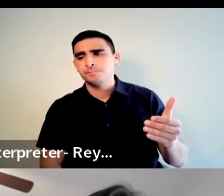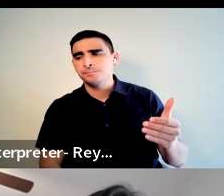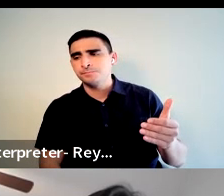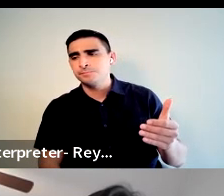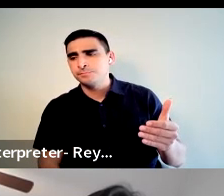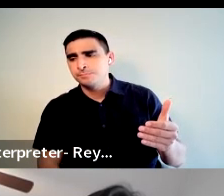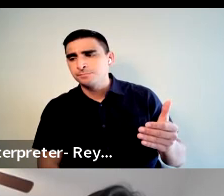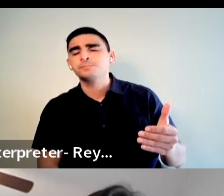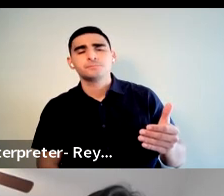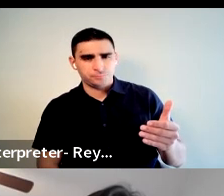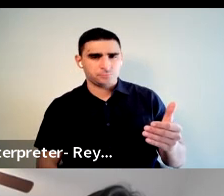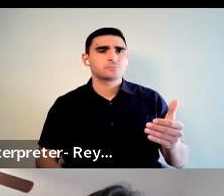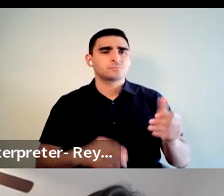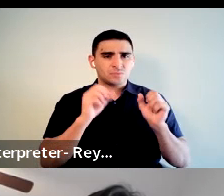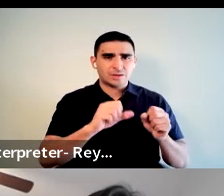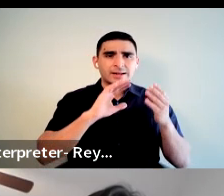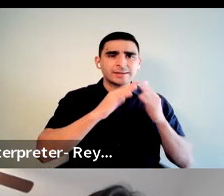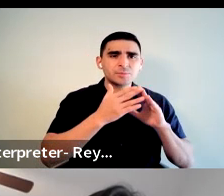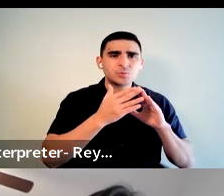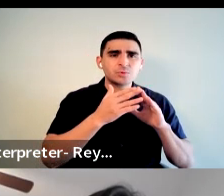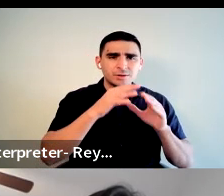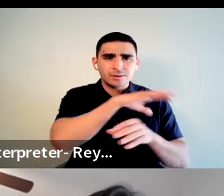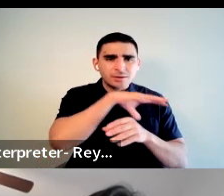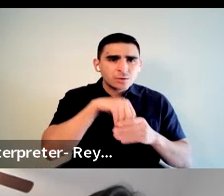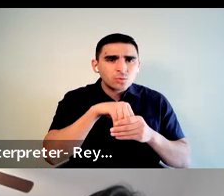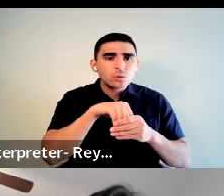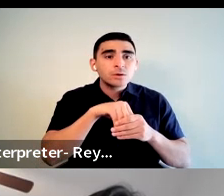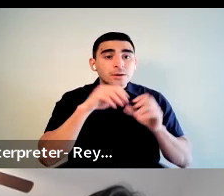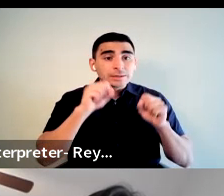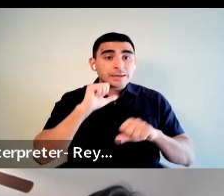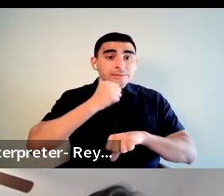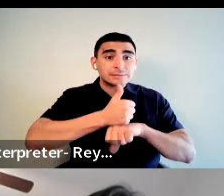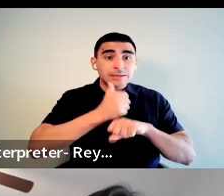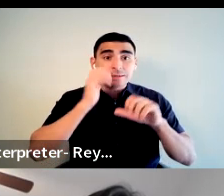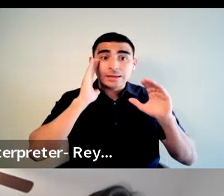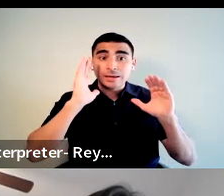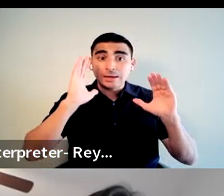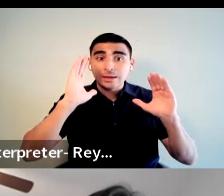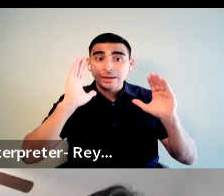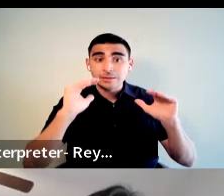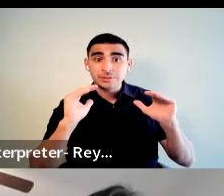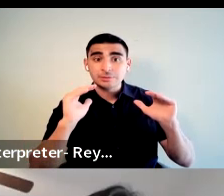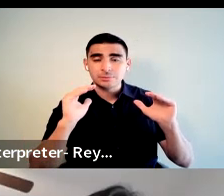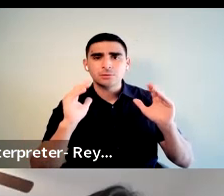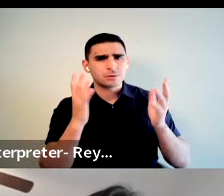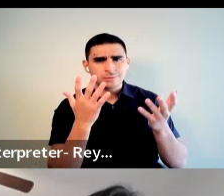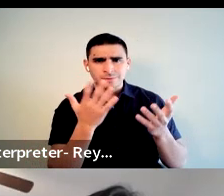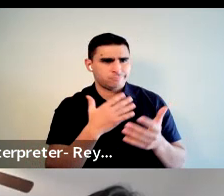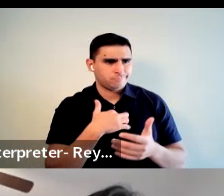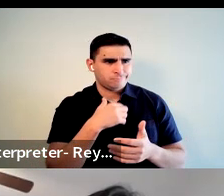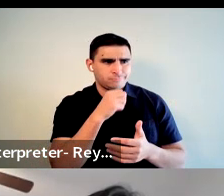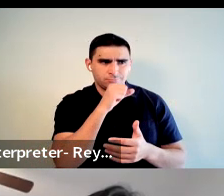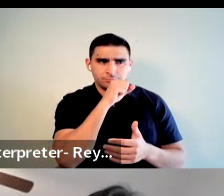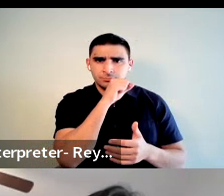making it a part of the community. So you're setting some expectations, and I would love to see it happen in